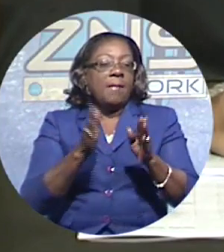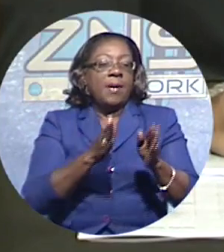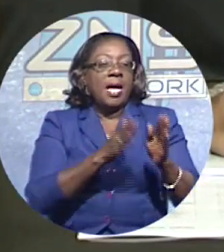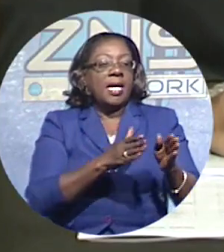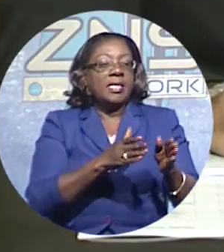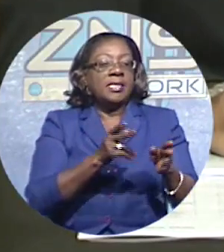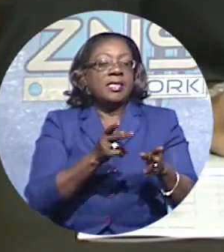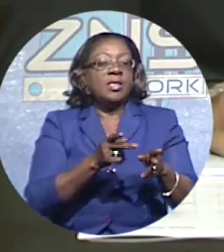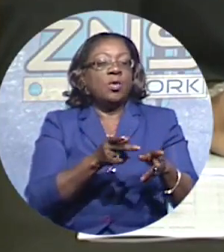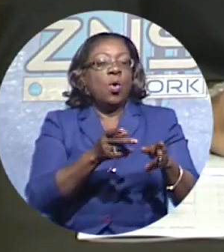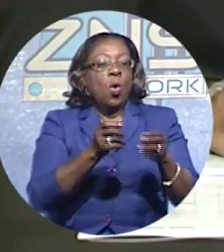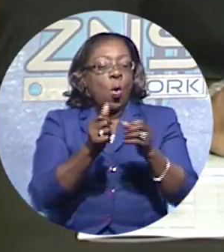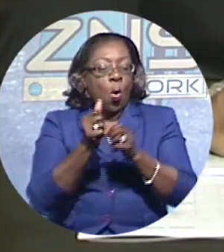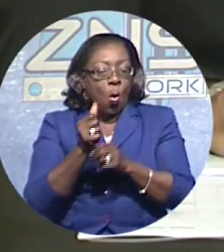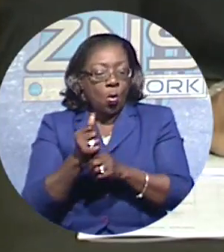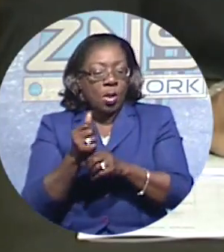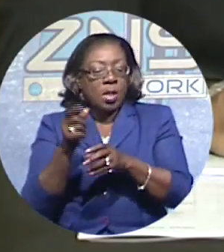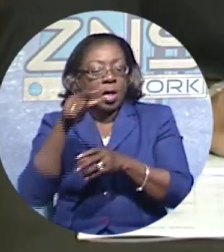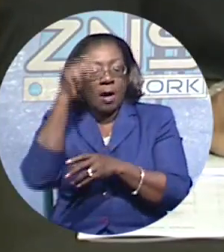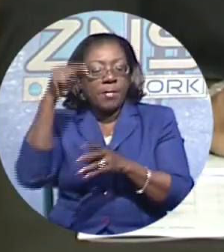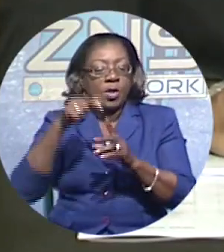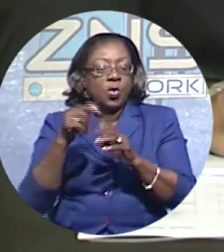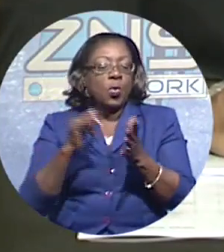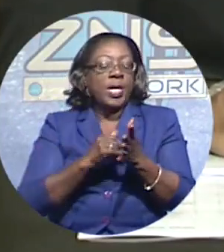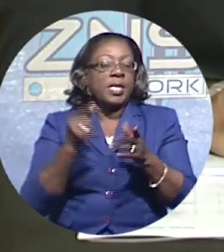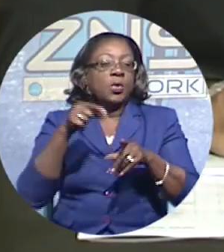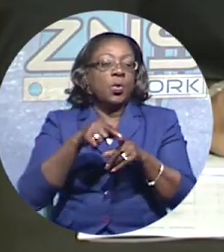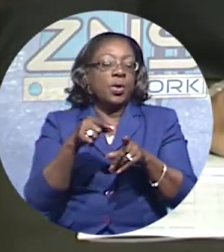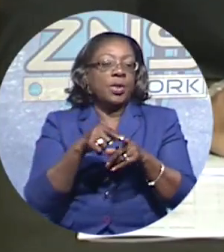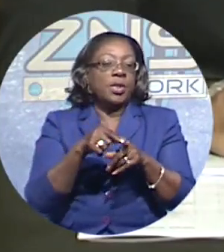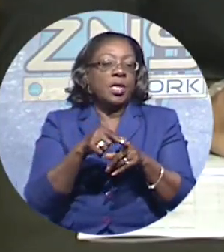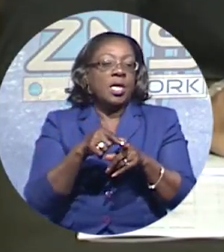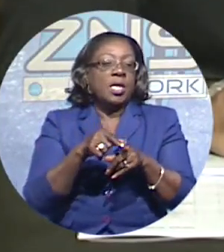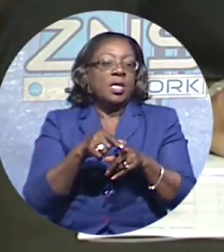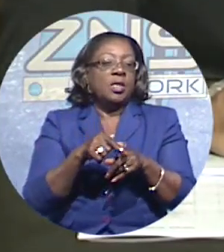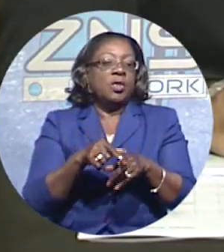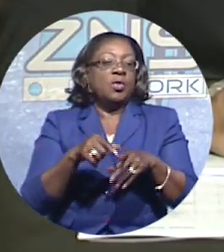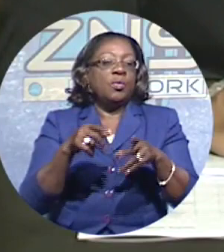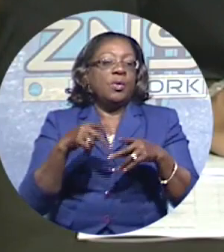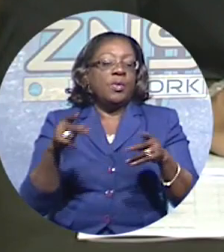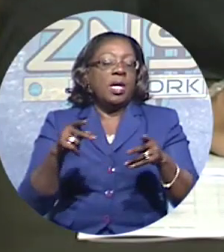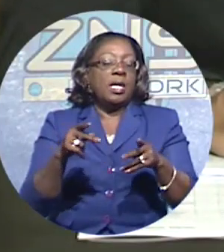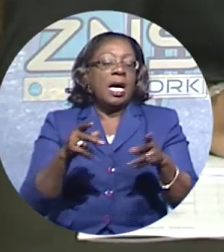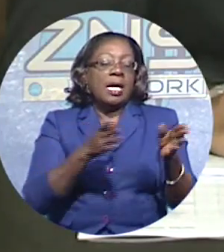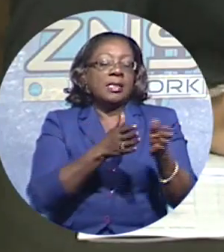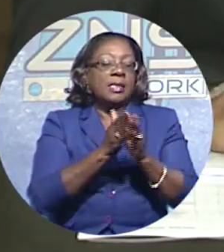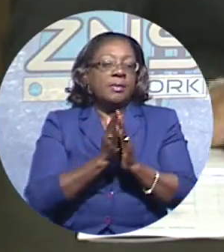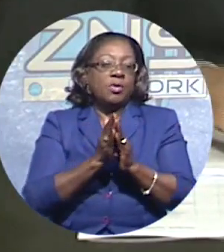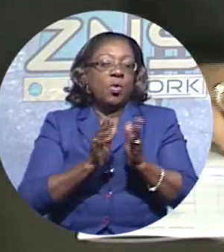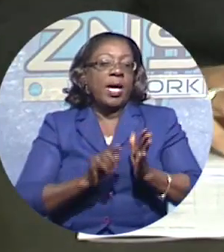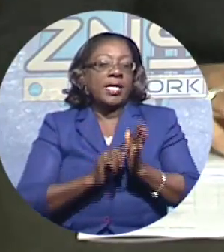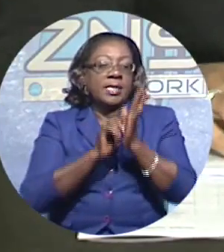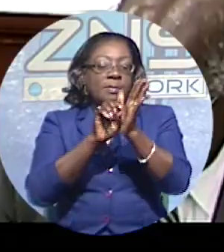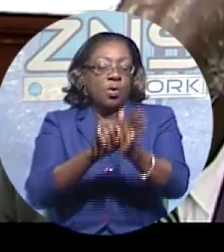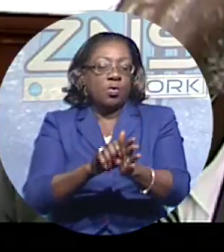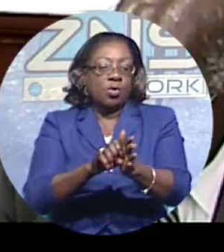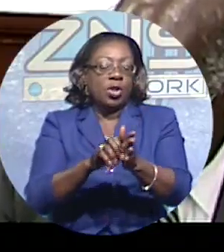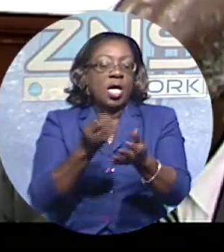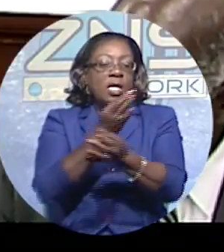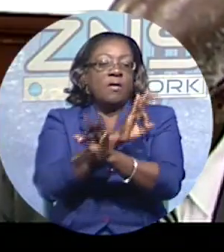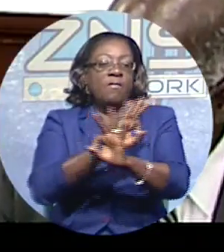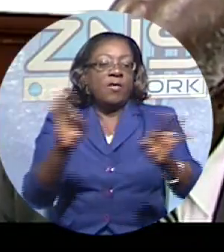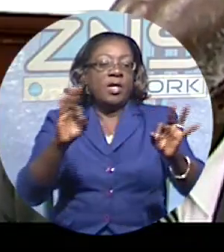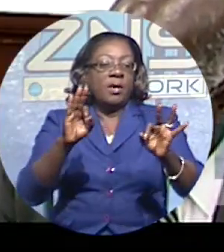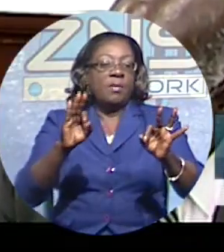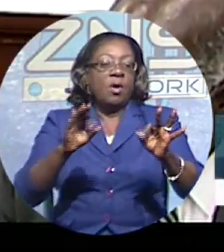its word of being transparent and accountable and is calling for the passage of the Freedom of Information Act. Prime Minister